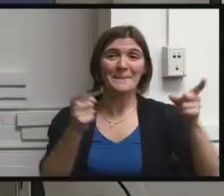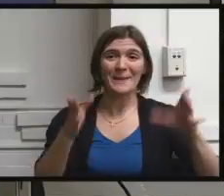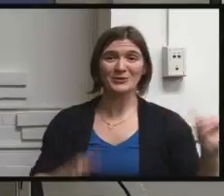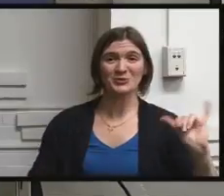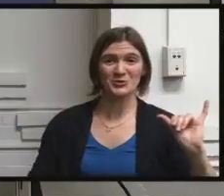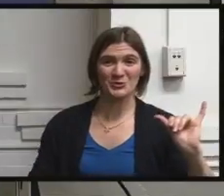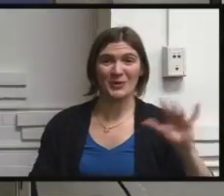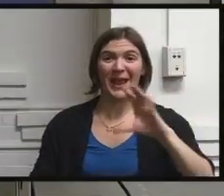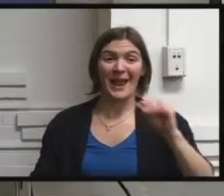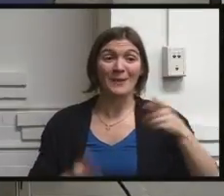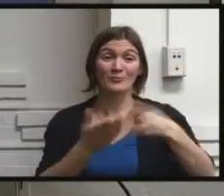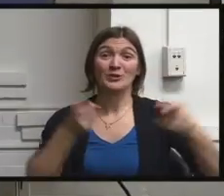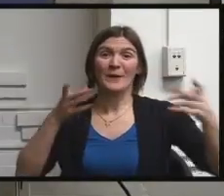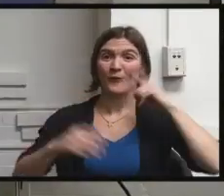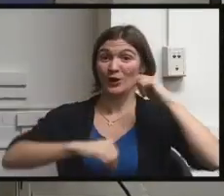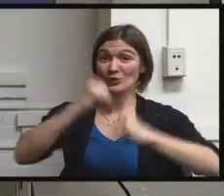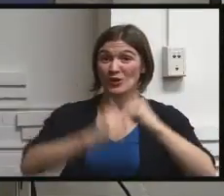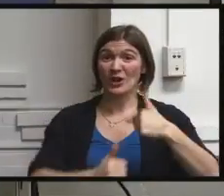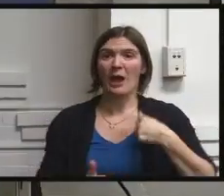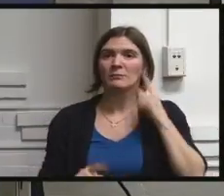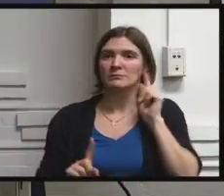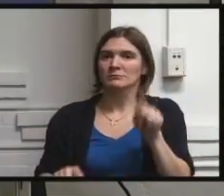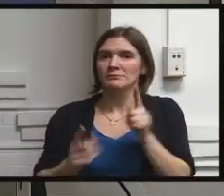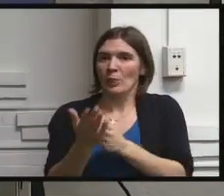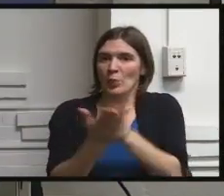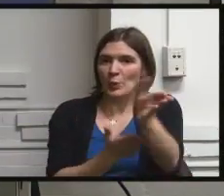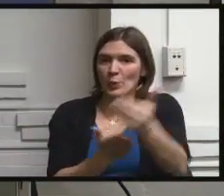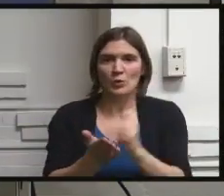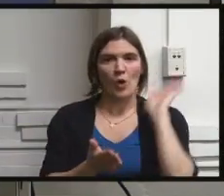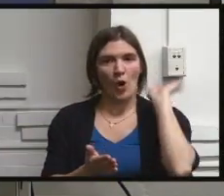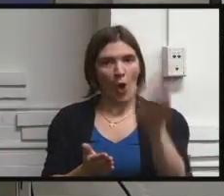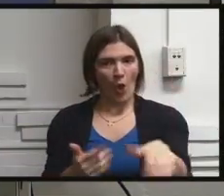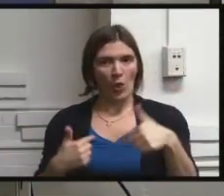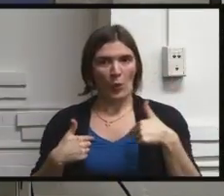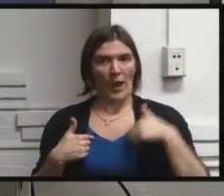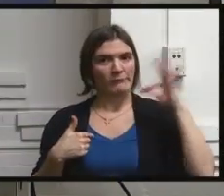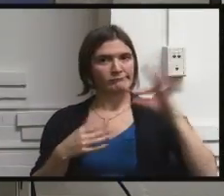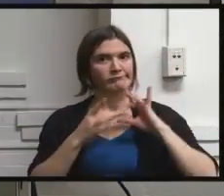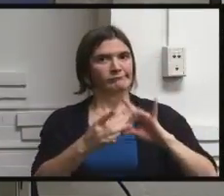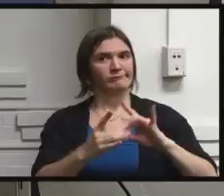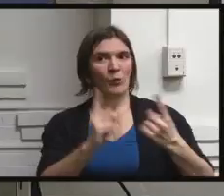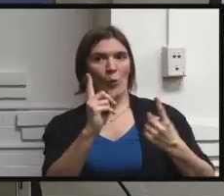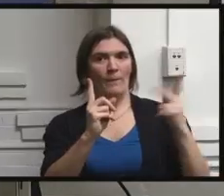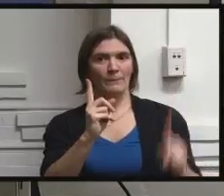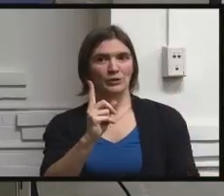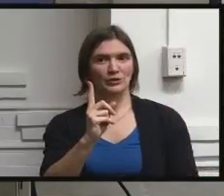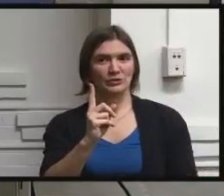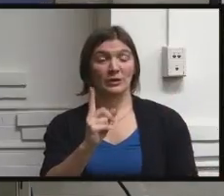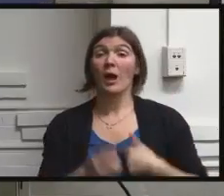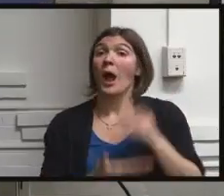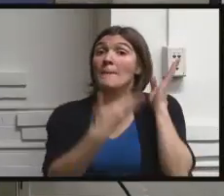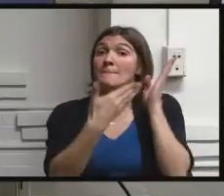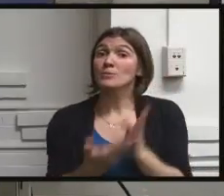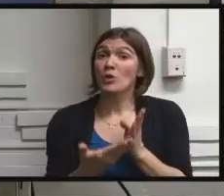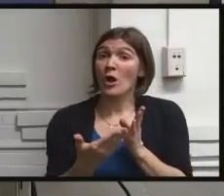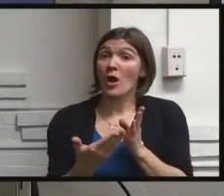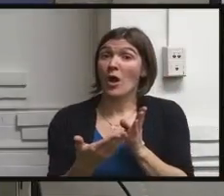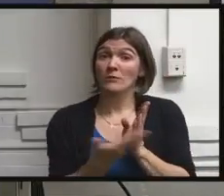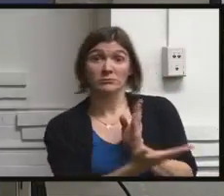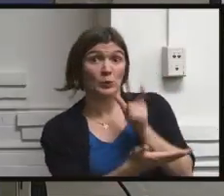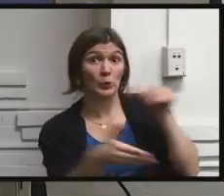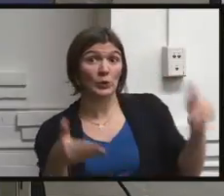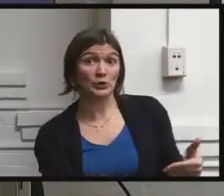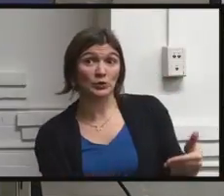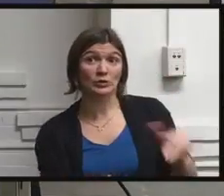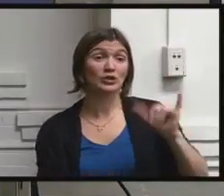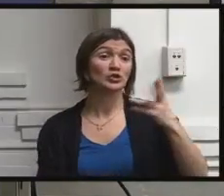manager as well as your project manager in construction. So you're gonna see me all the way through, which hopefully is a good thing. And with me, I also have, you guys wanna introduce